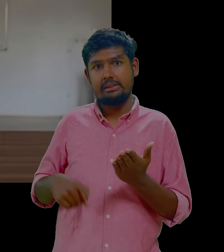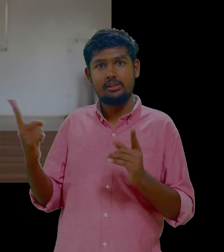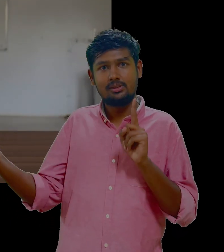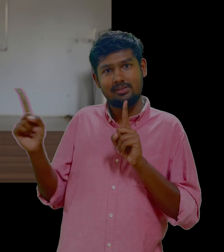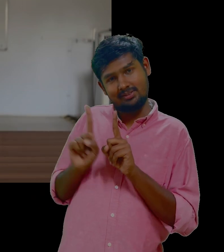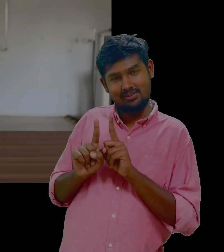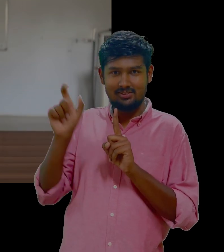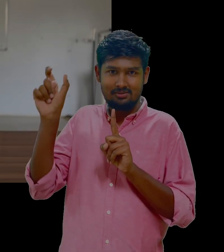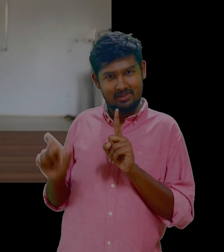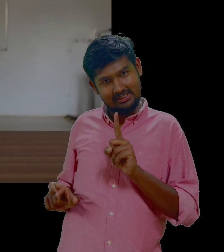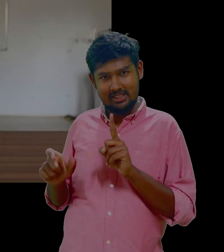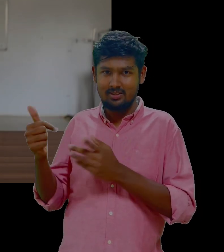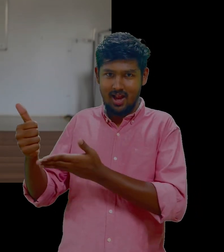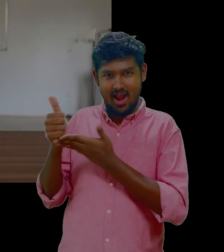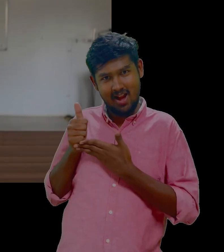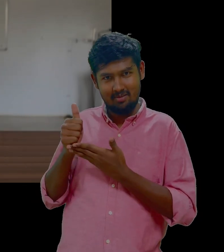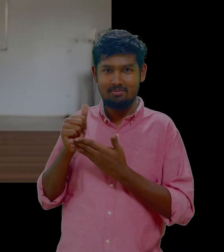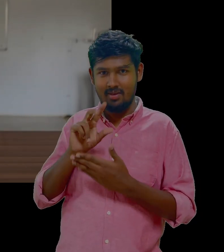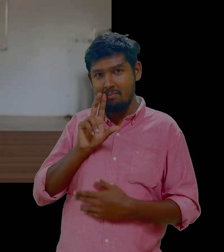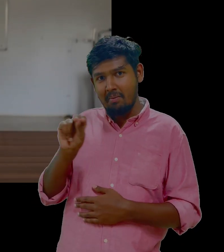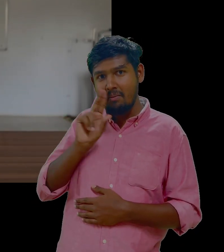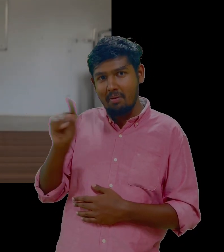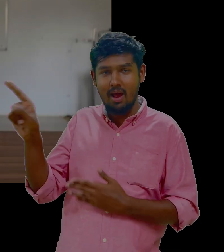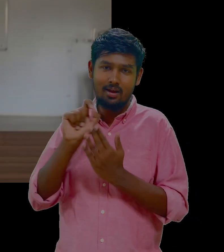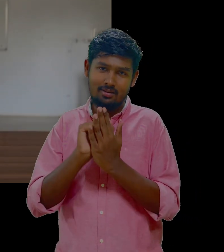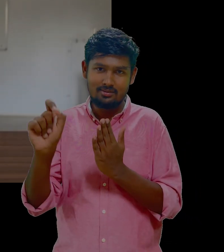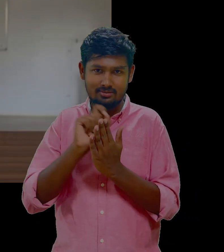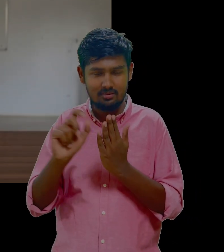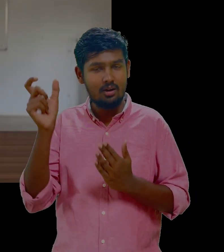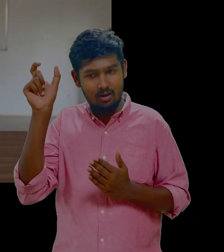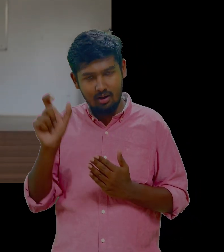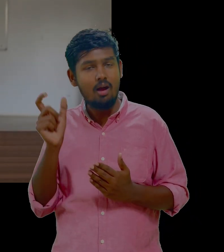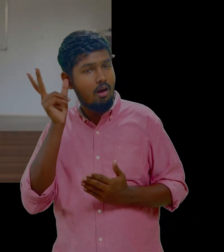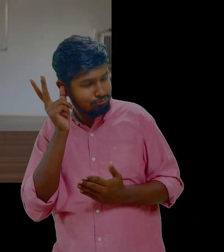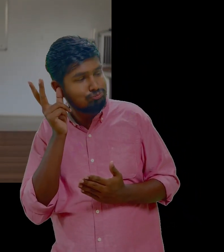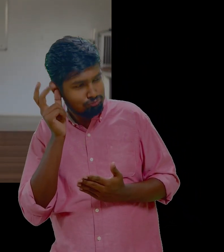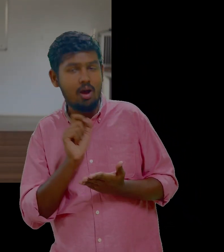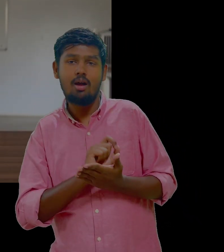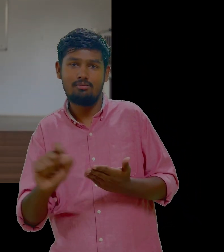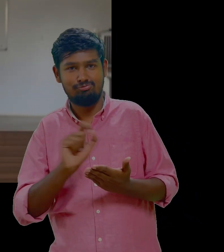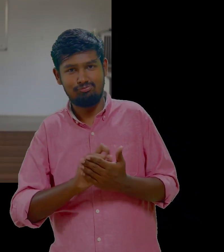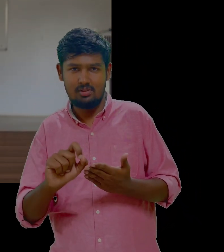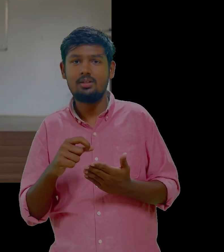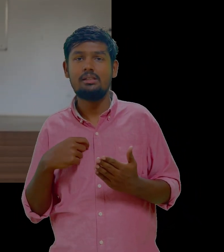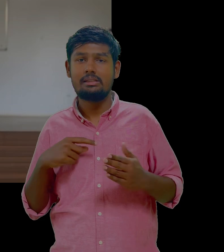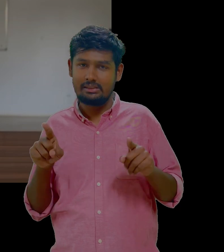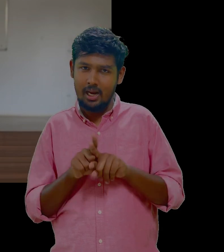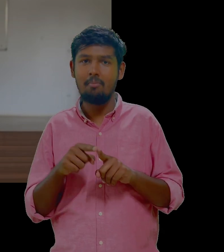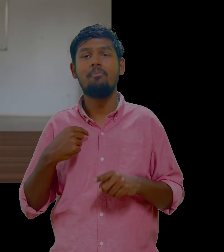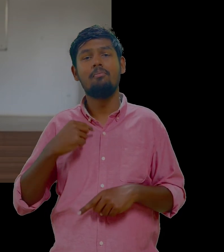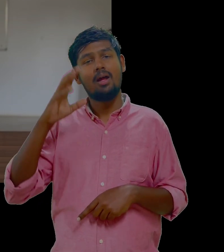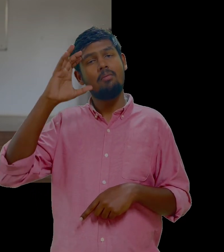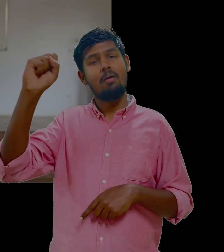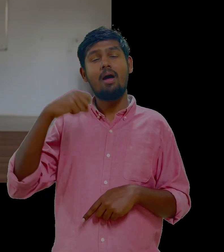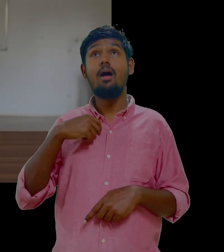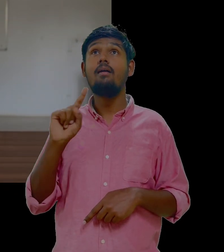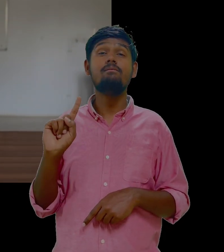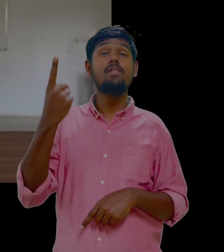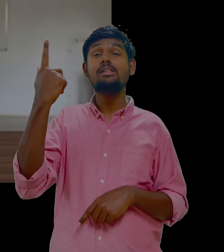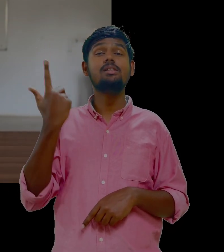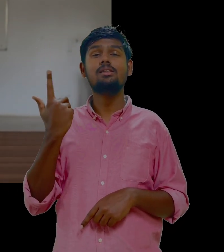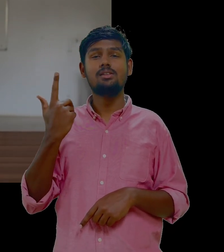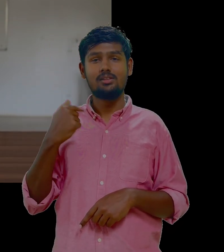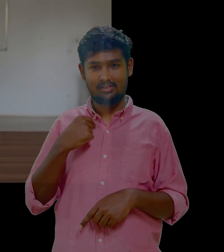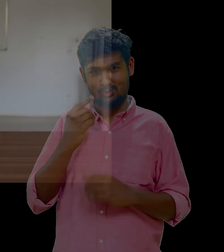paper, we dictate the answer, and the scribe would write the answer paper. So one day I think it was